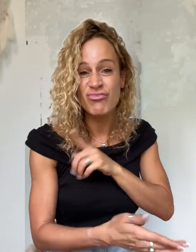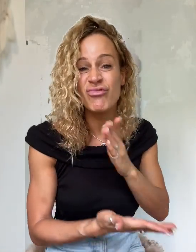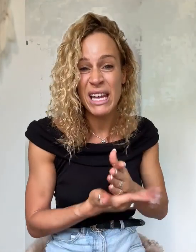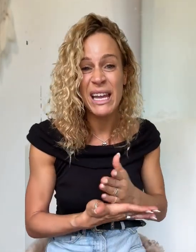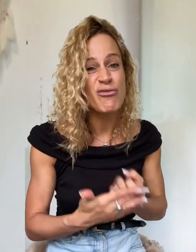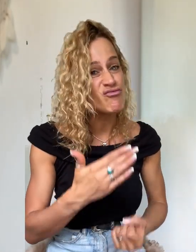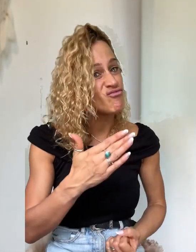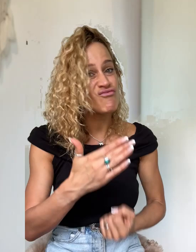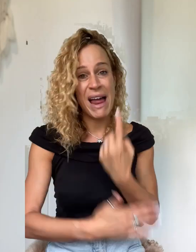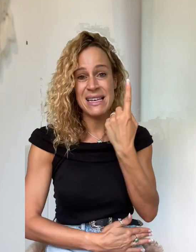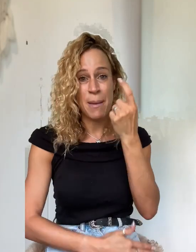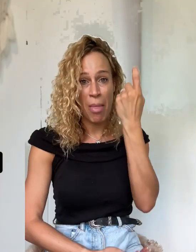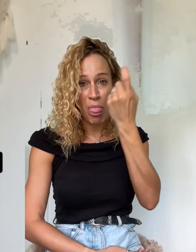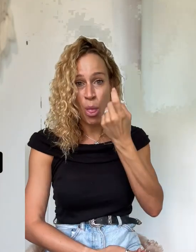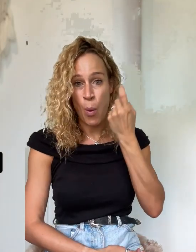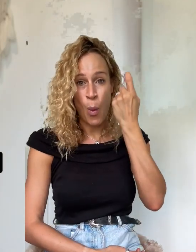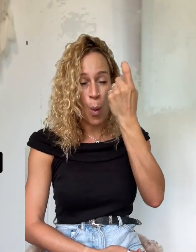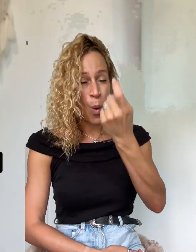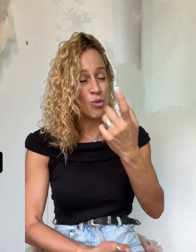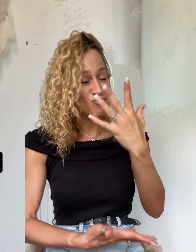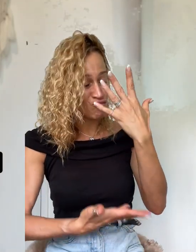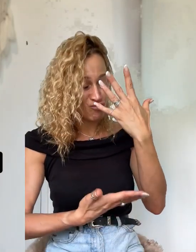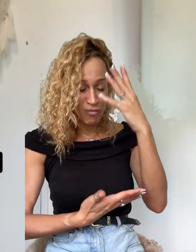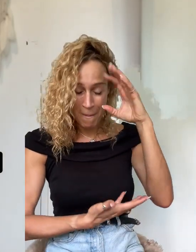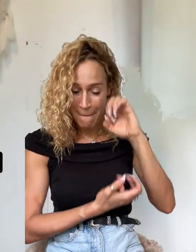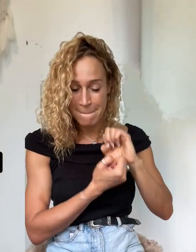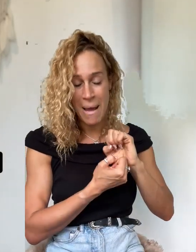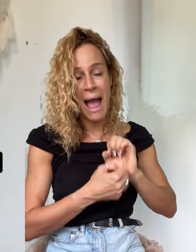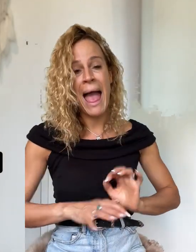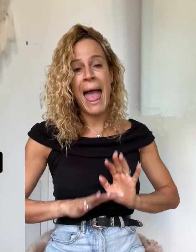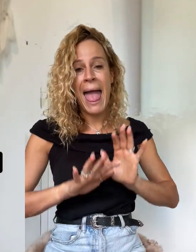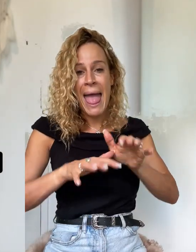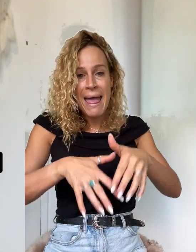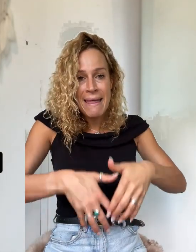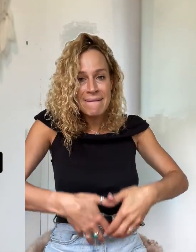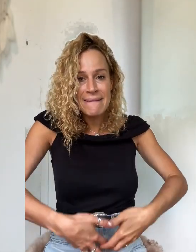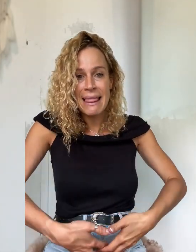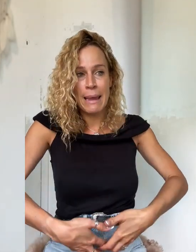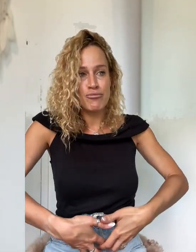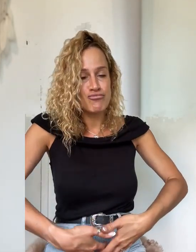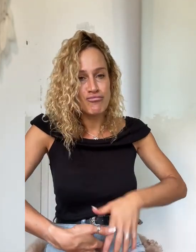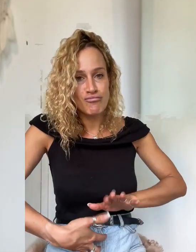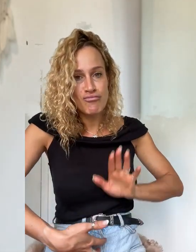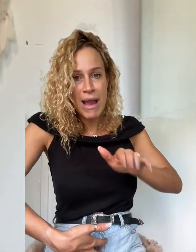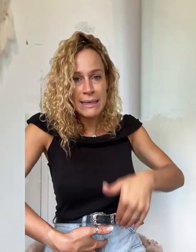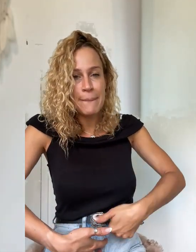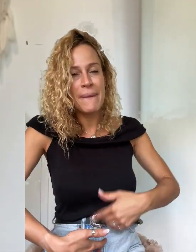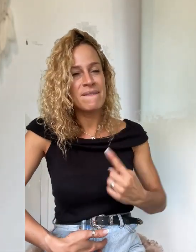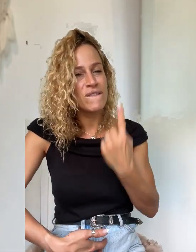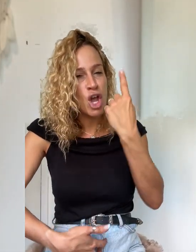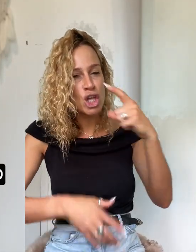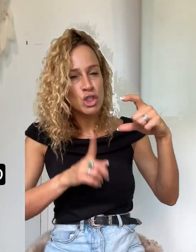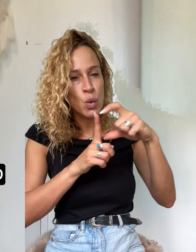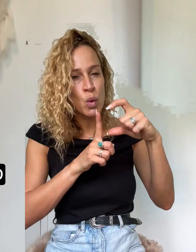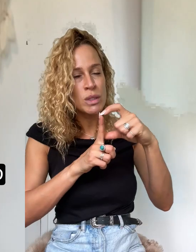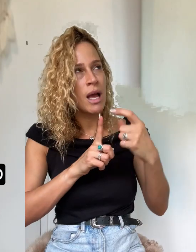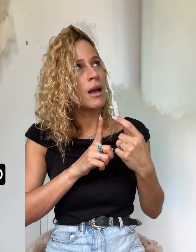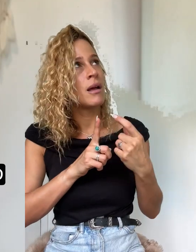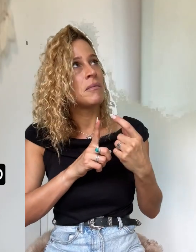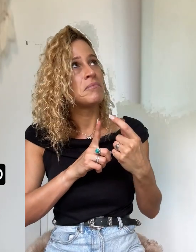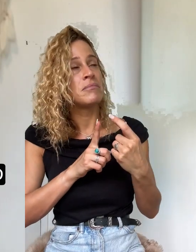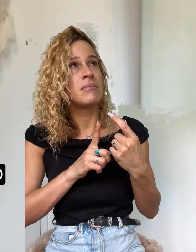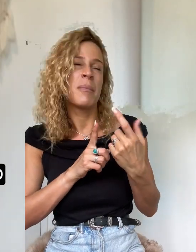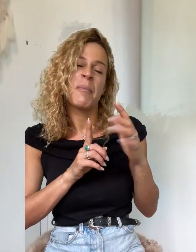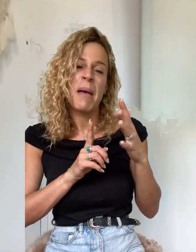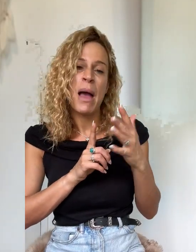such a random thought. I remember being heavily pregnant with my first daughter, coming up to